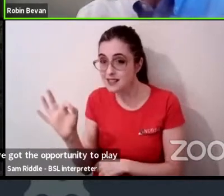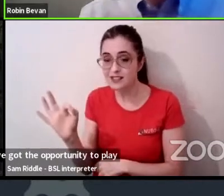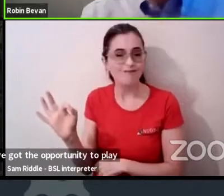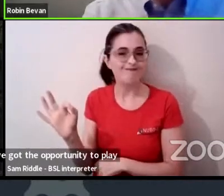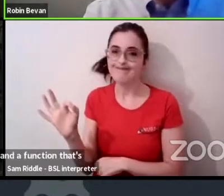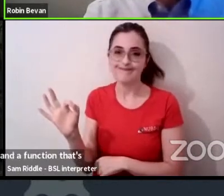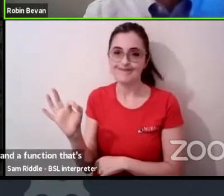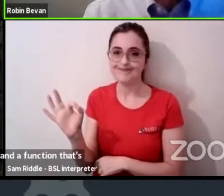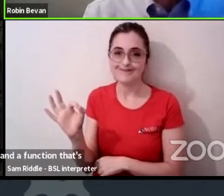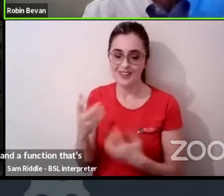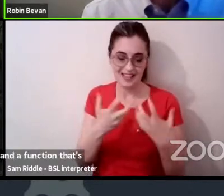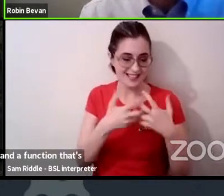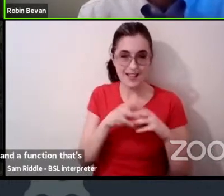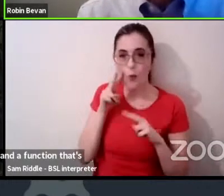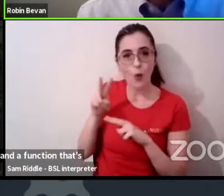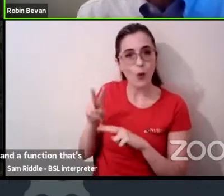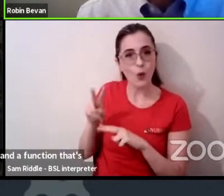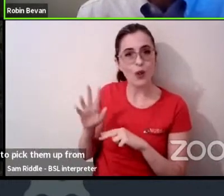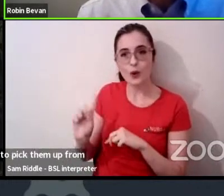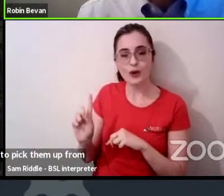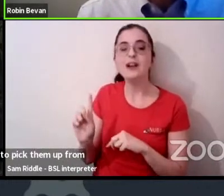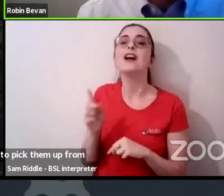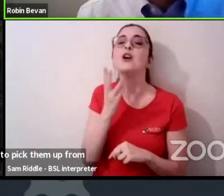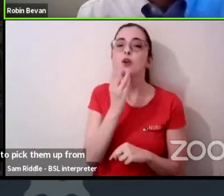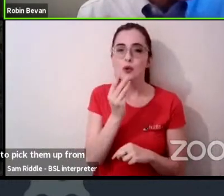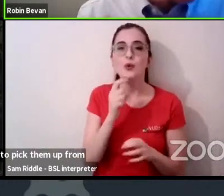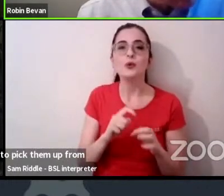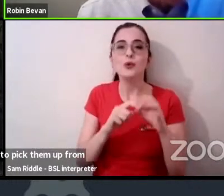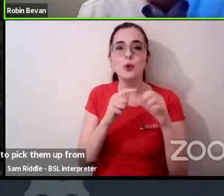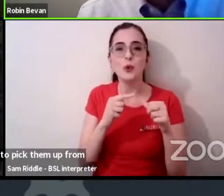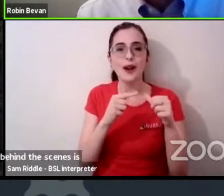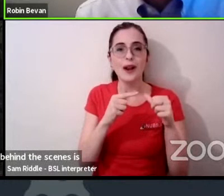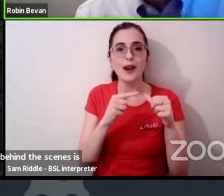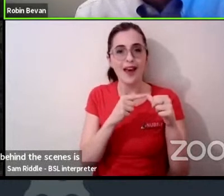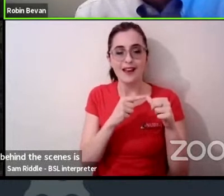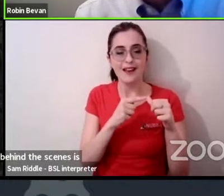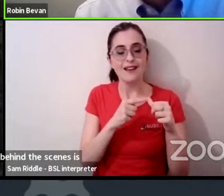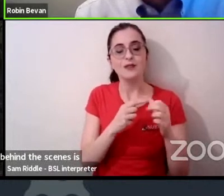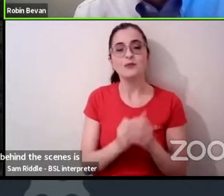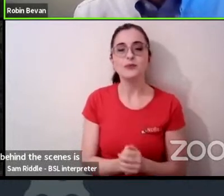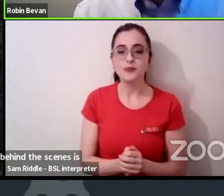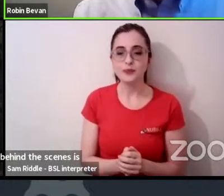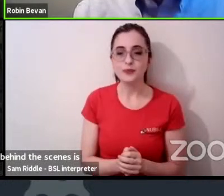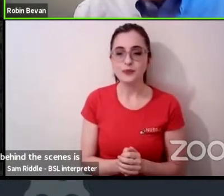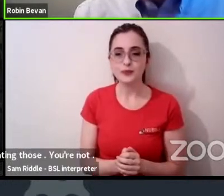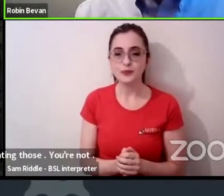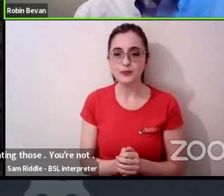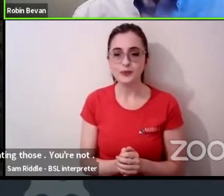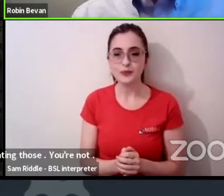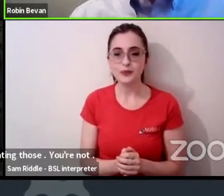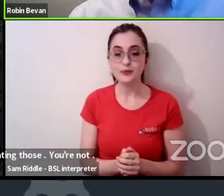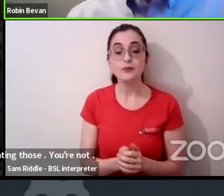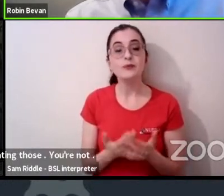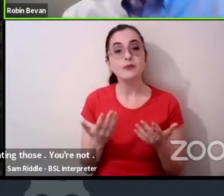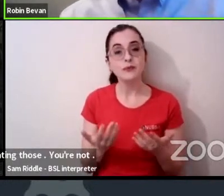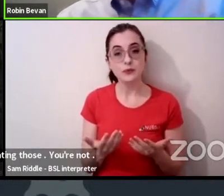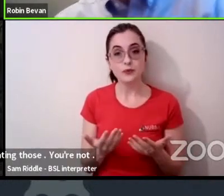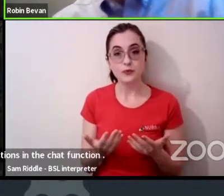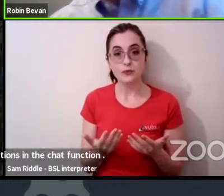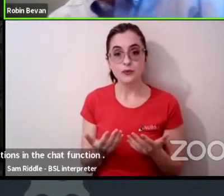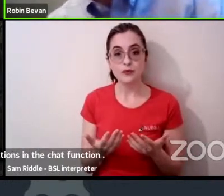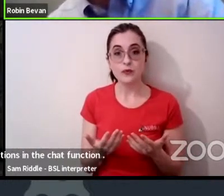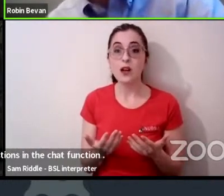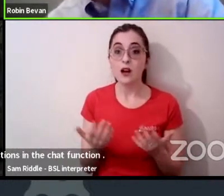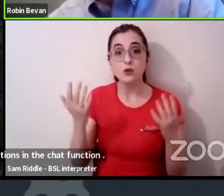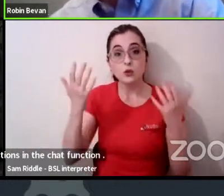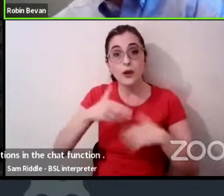there. Please put them in the Q&A function and we will do our very best to answer them. Tonight, we should